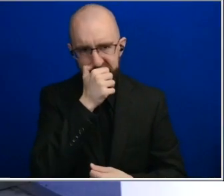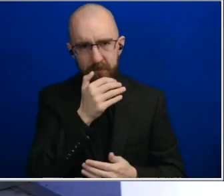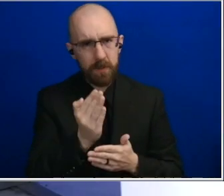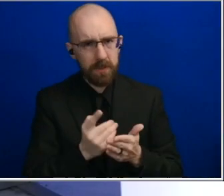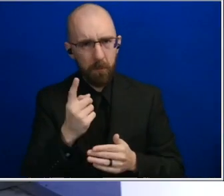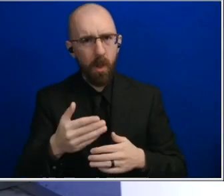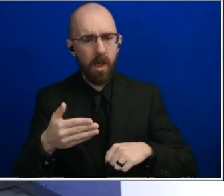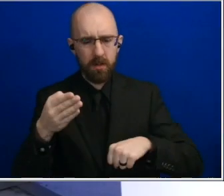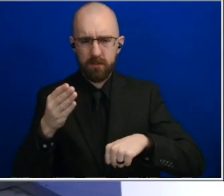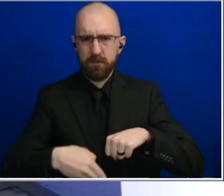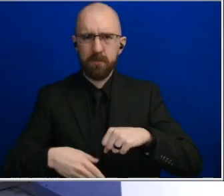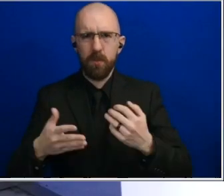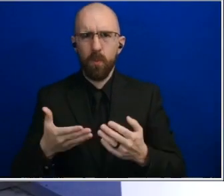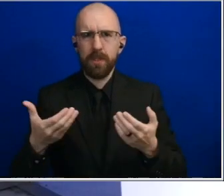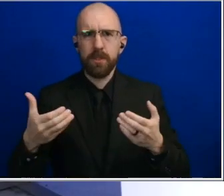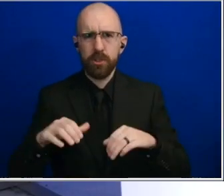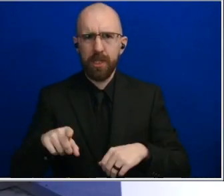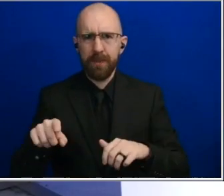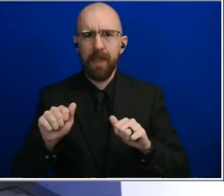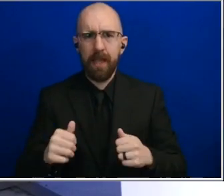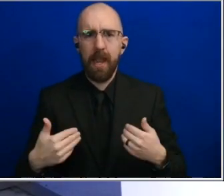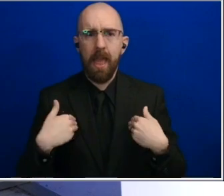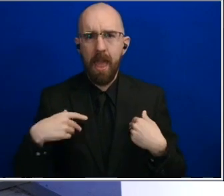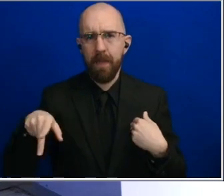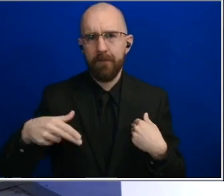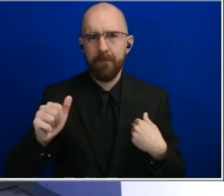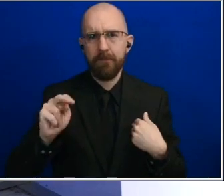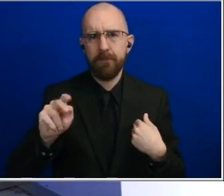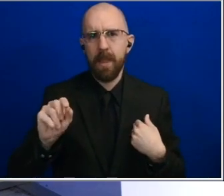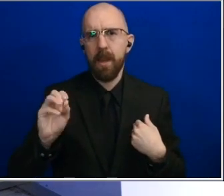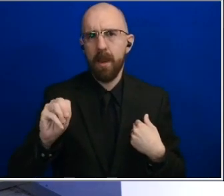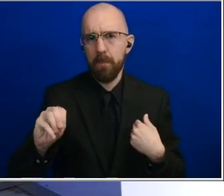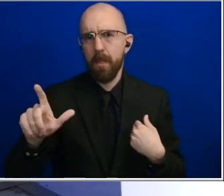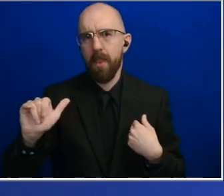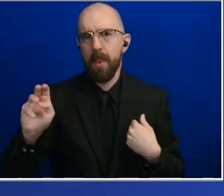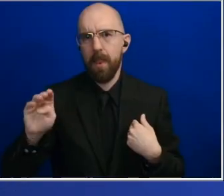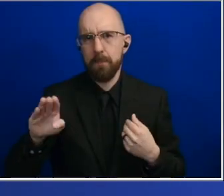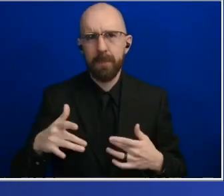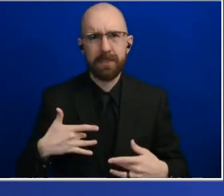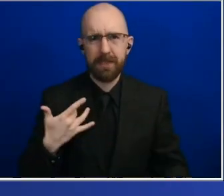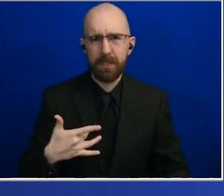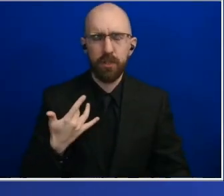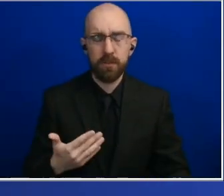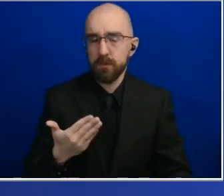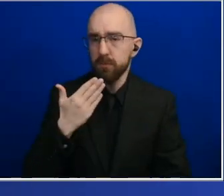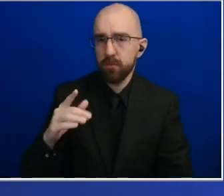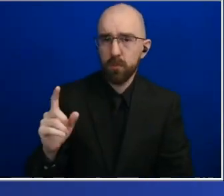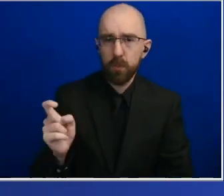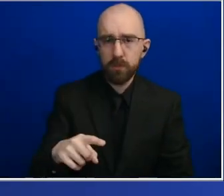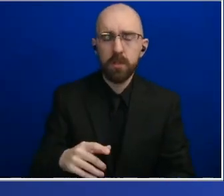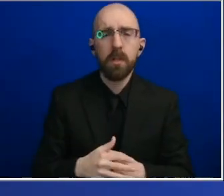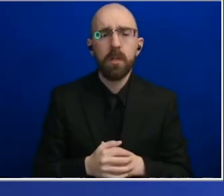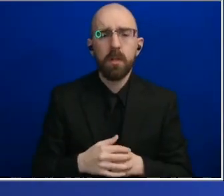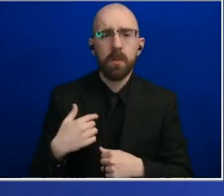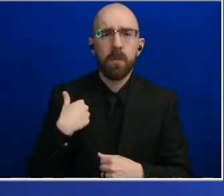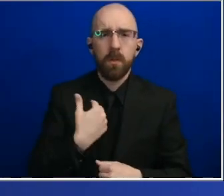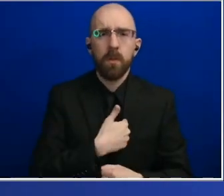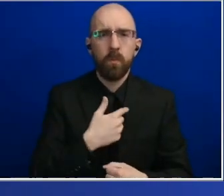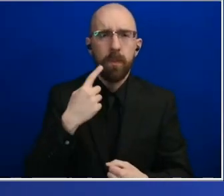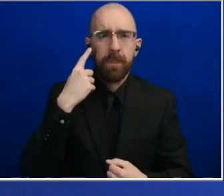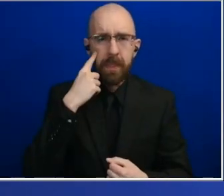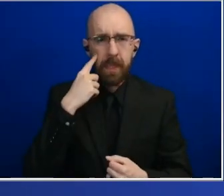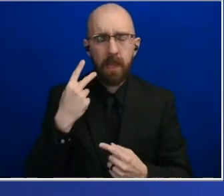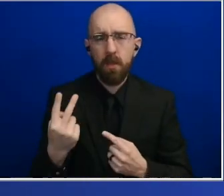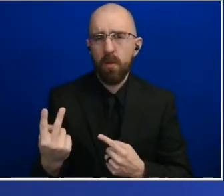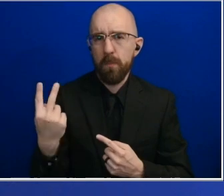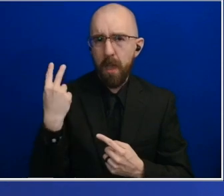chances they can wind up having phantom limb sensation? Yeah, good question. We think, looking back, it's